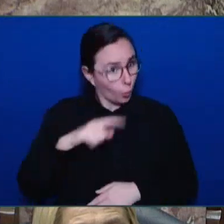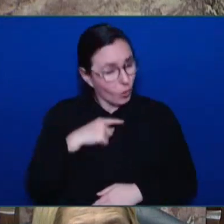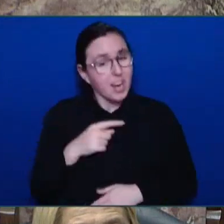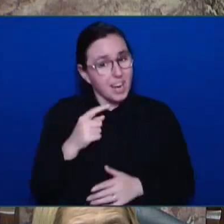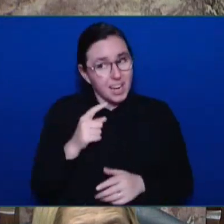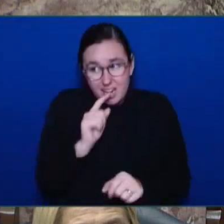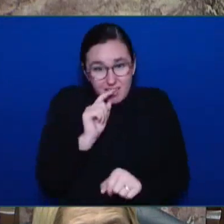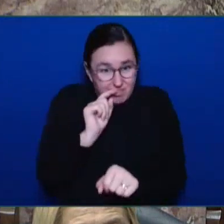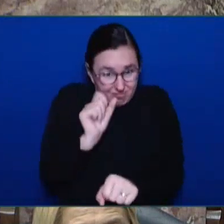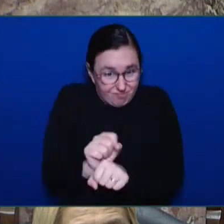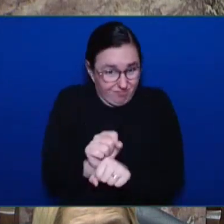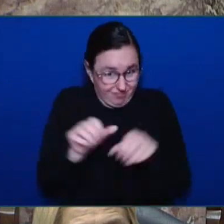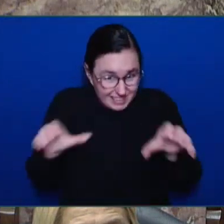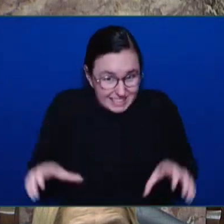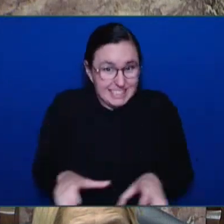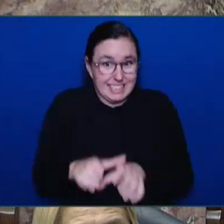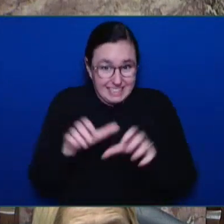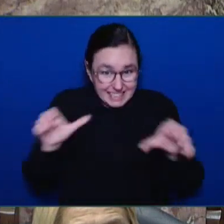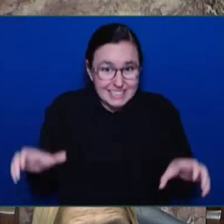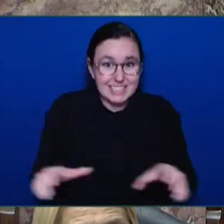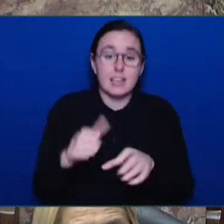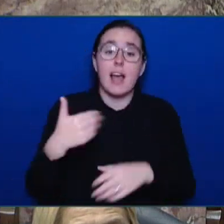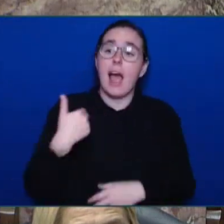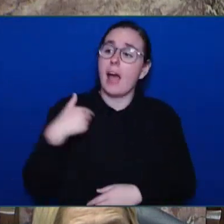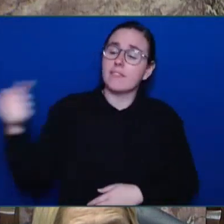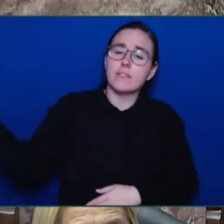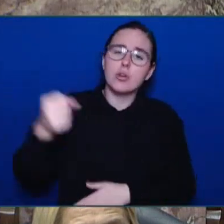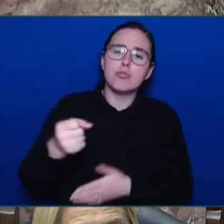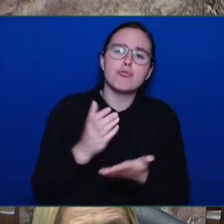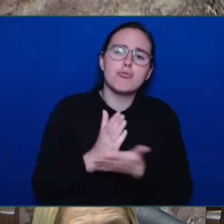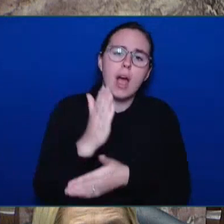with Health Justice on providing better